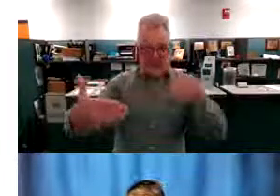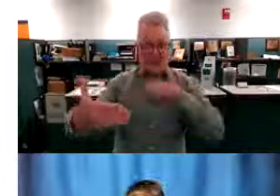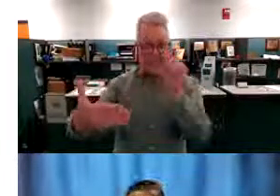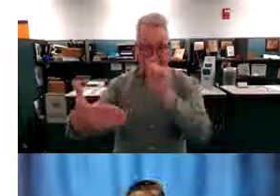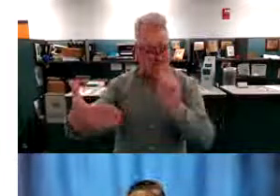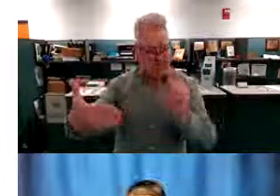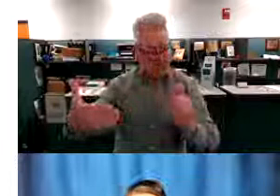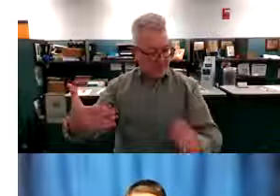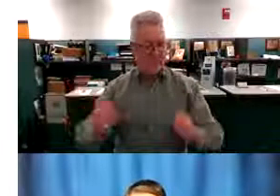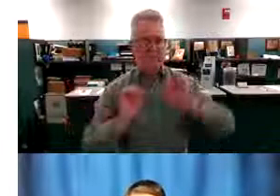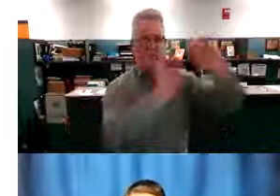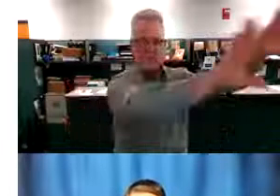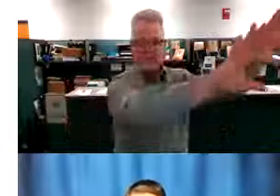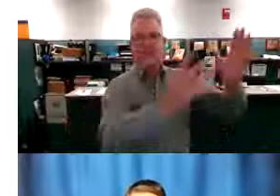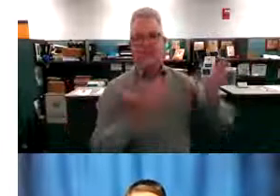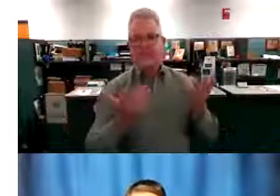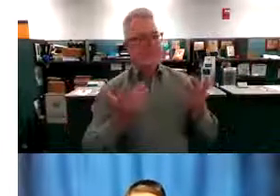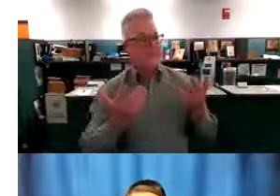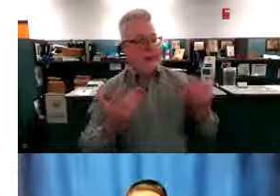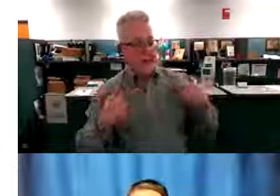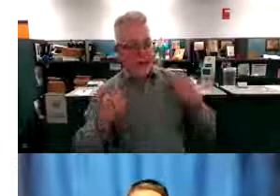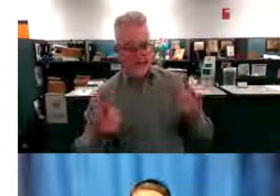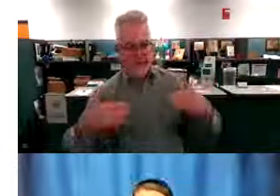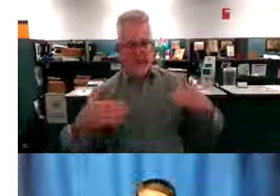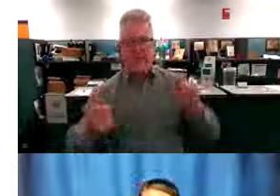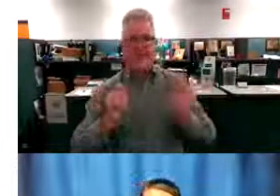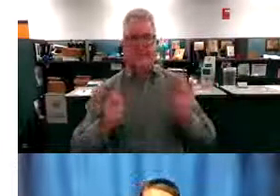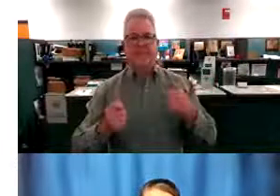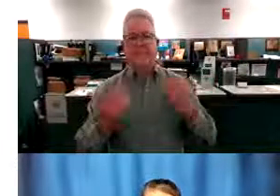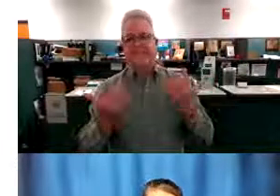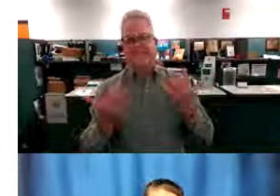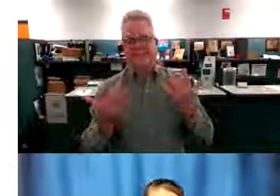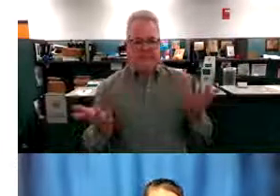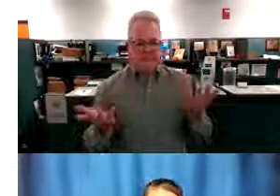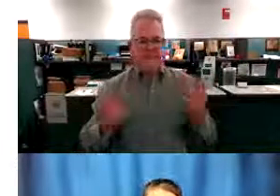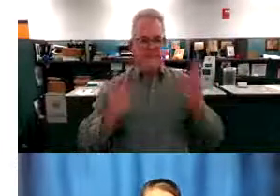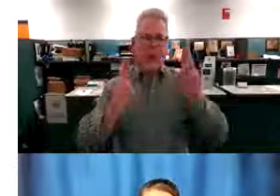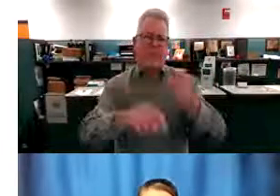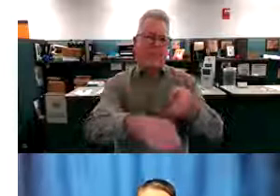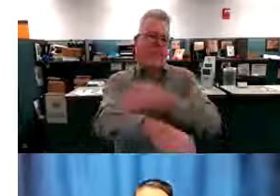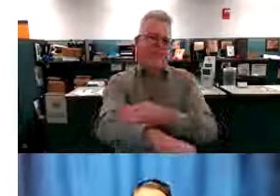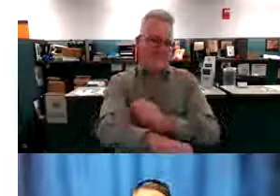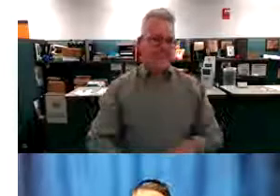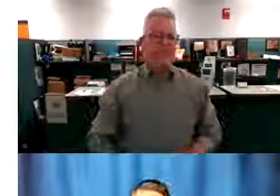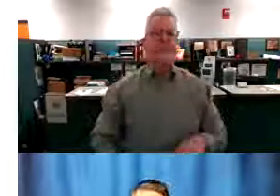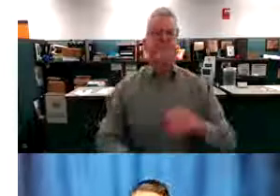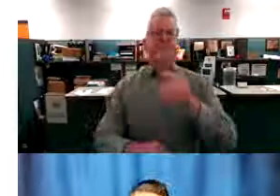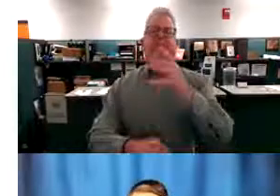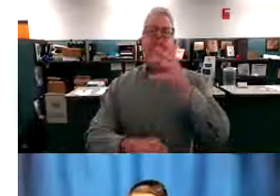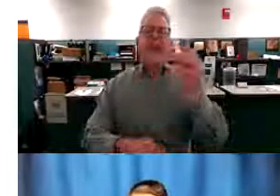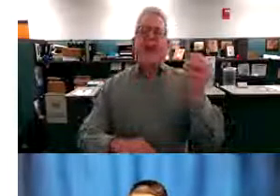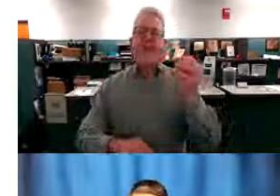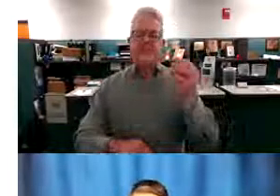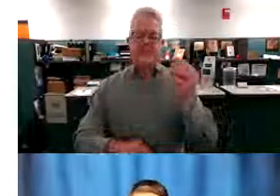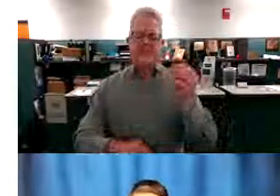more visual-based. So trying to come up with the correct icons and visual cues to help people through